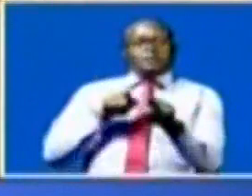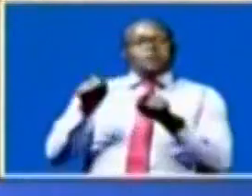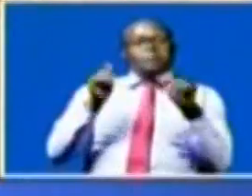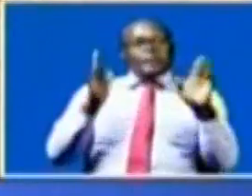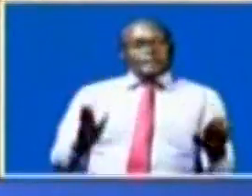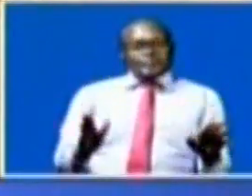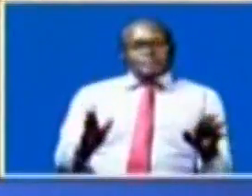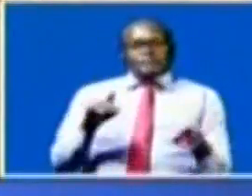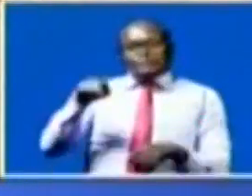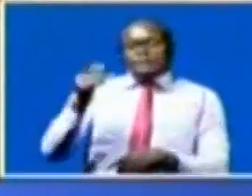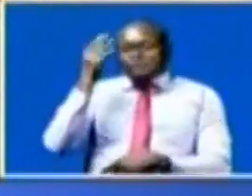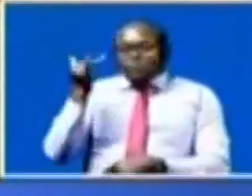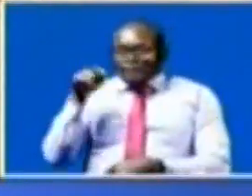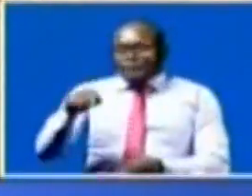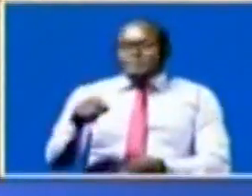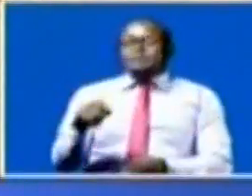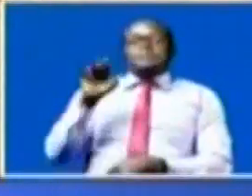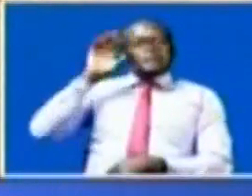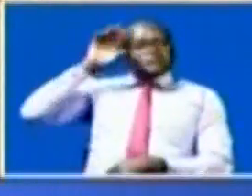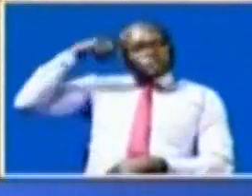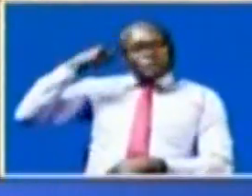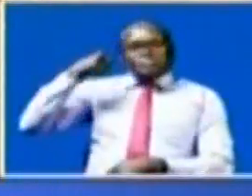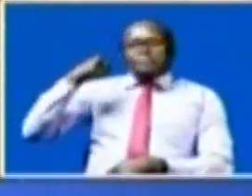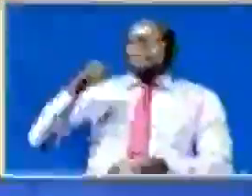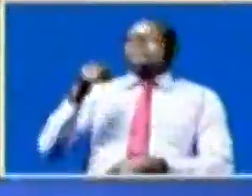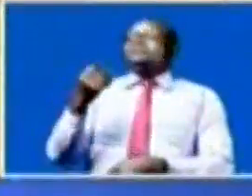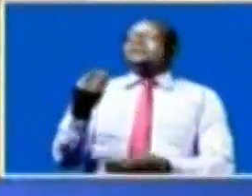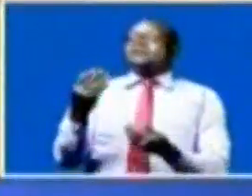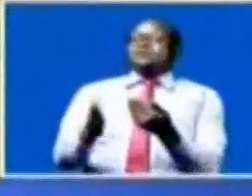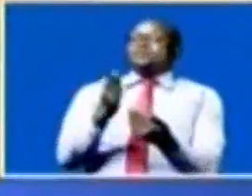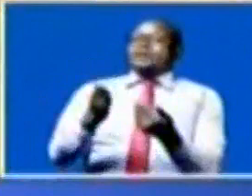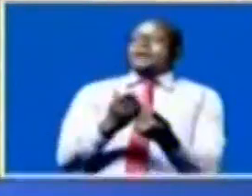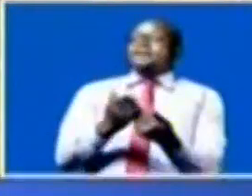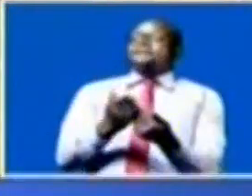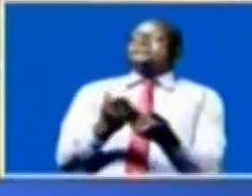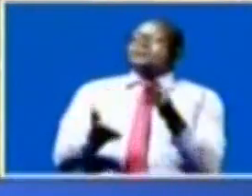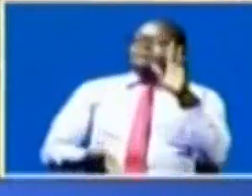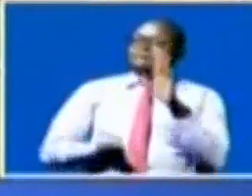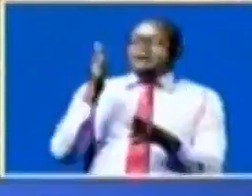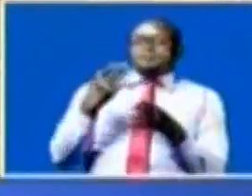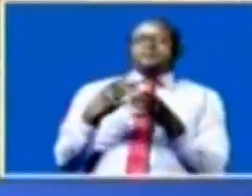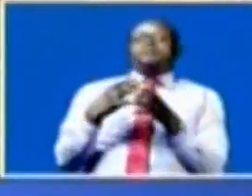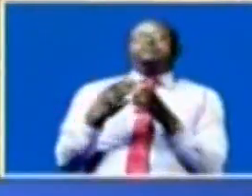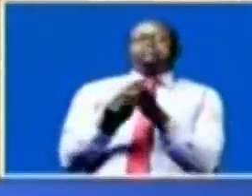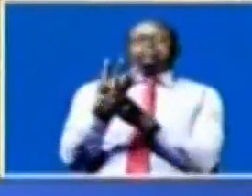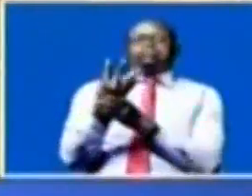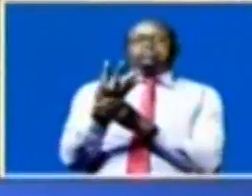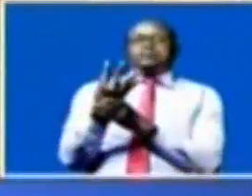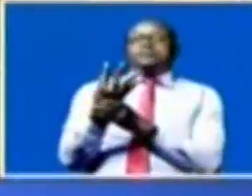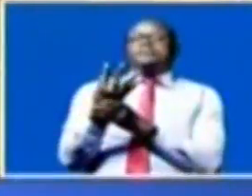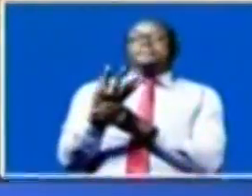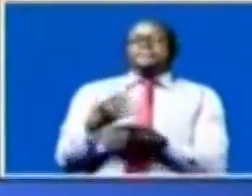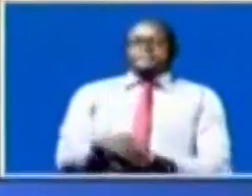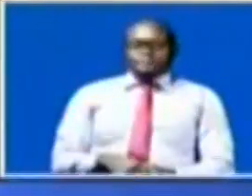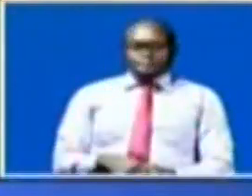operators. This is because this breed of sheep are easy to care for, grow fast, and yield juicy ribs and